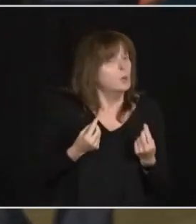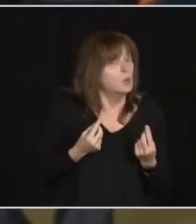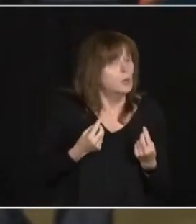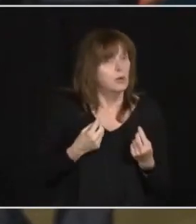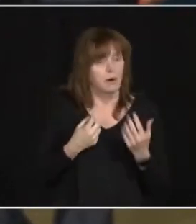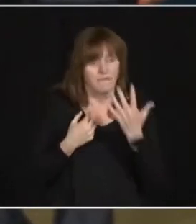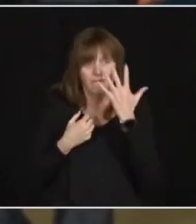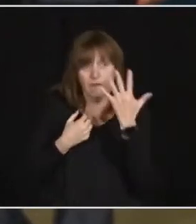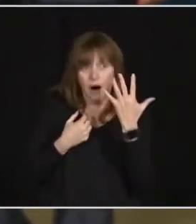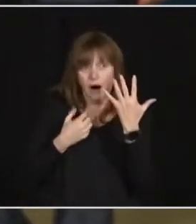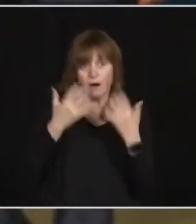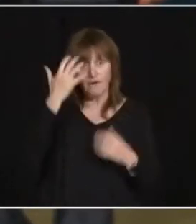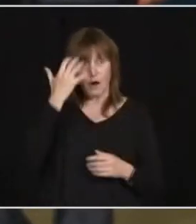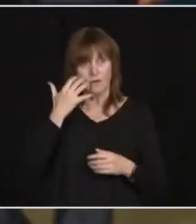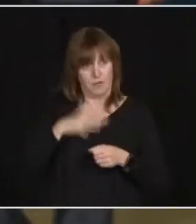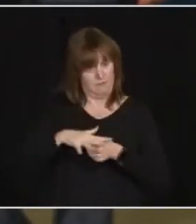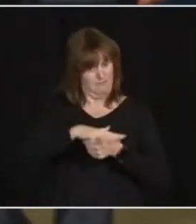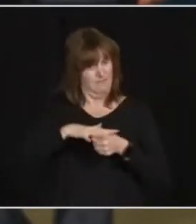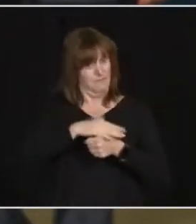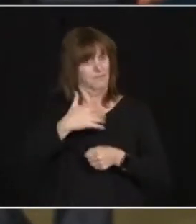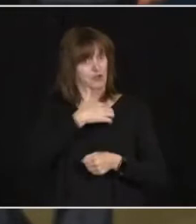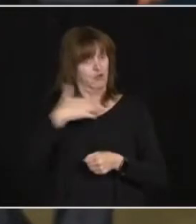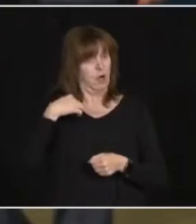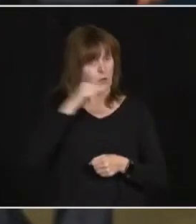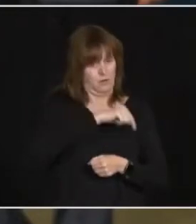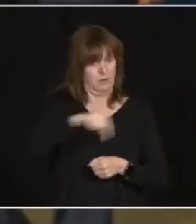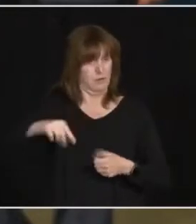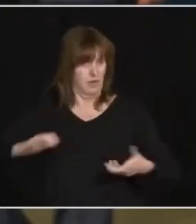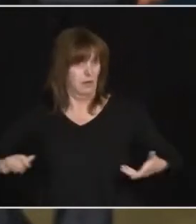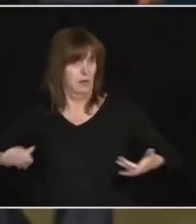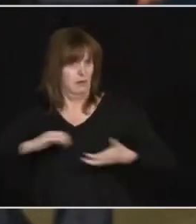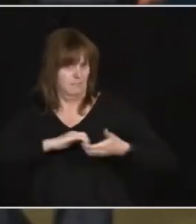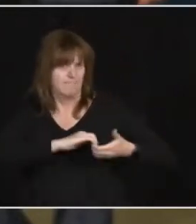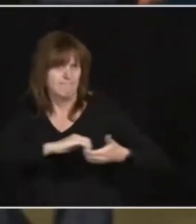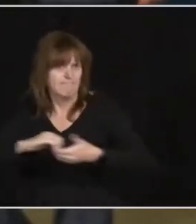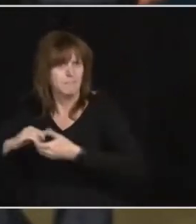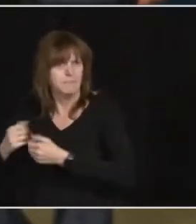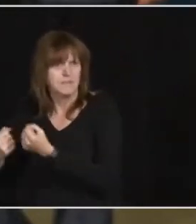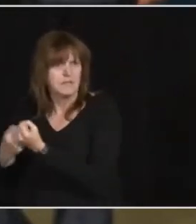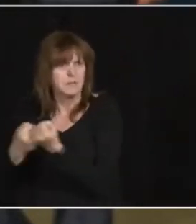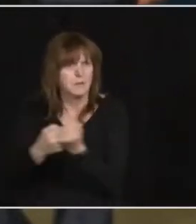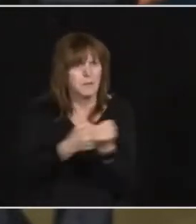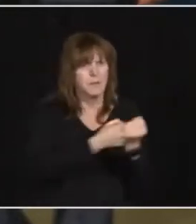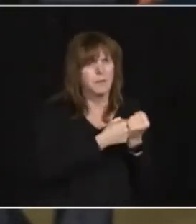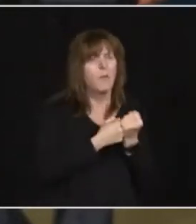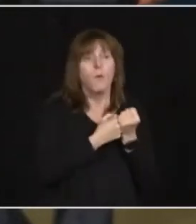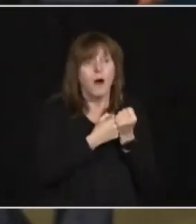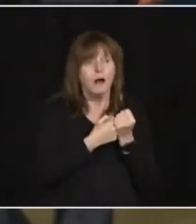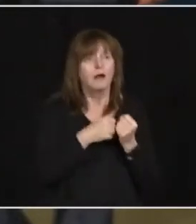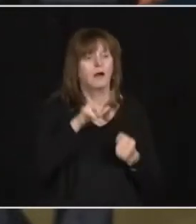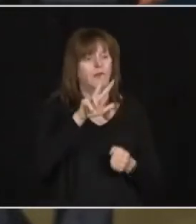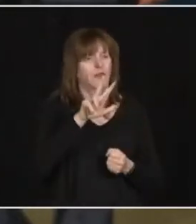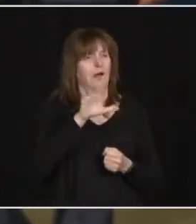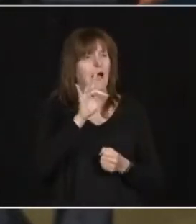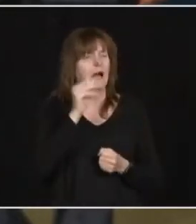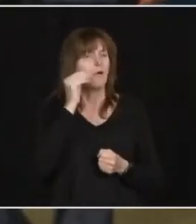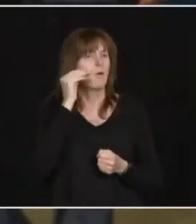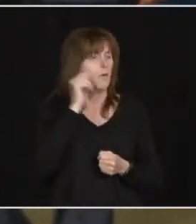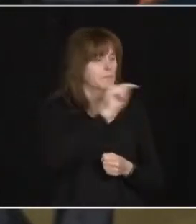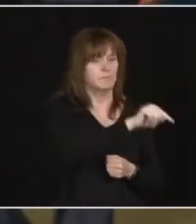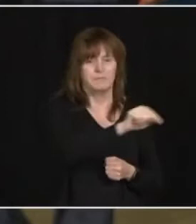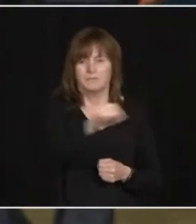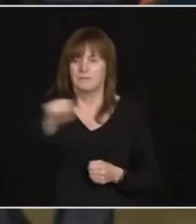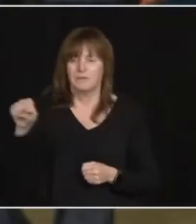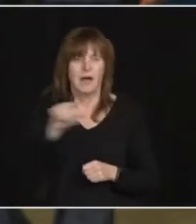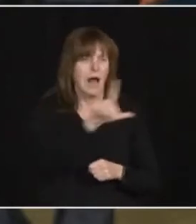Toronto band together to support 38 long-term care homes. This is the model that we will be